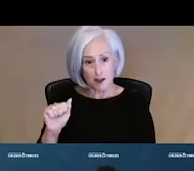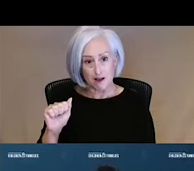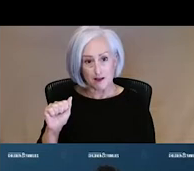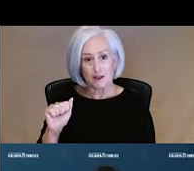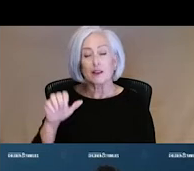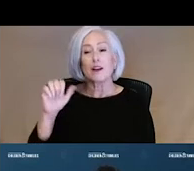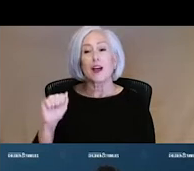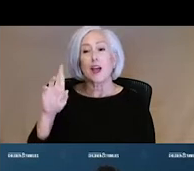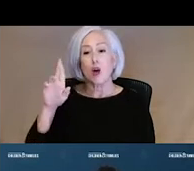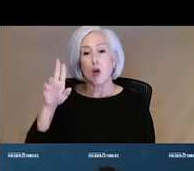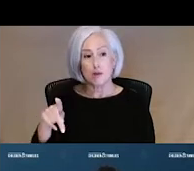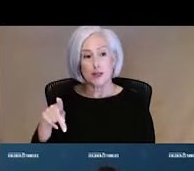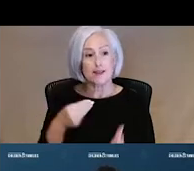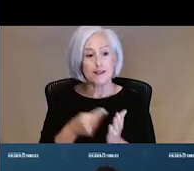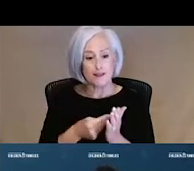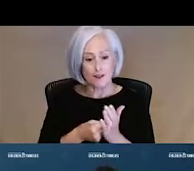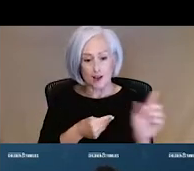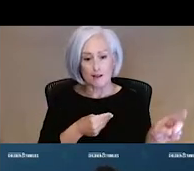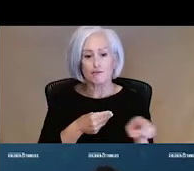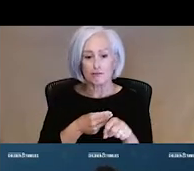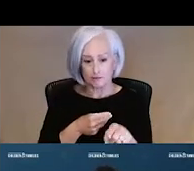Capacity, seeing that right away.